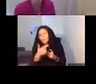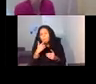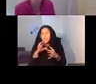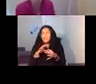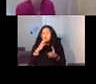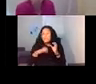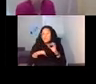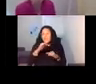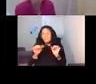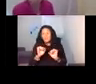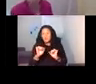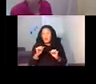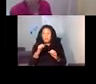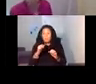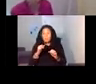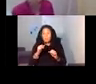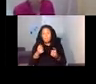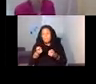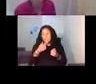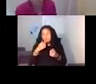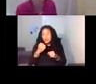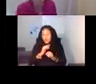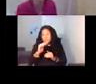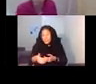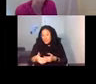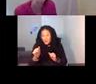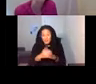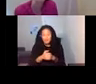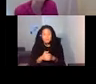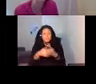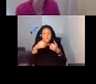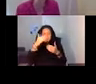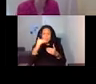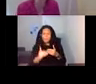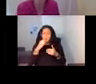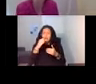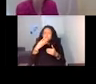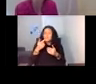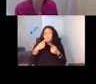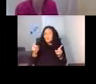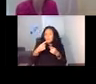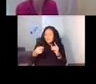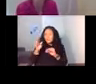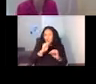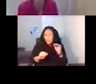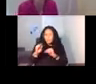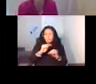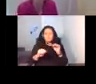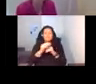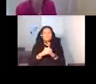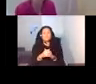managed to do yet. And then you'll see that there's some musicians, so we get bottom billing in this